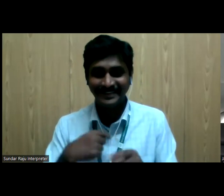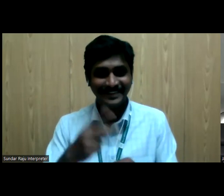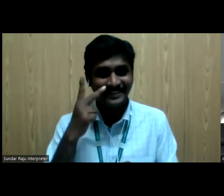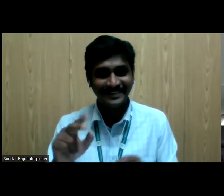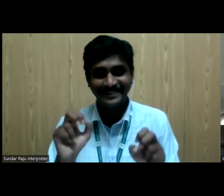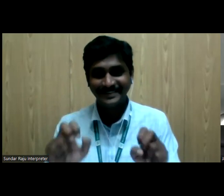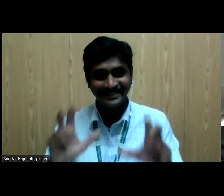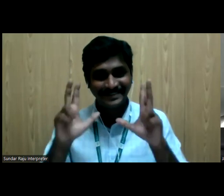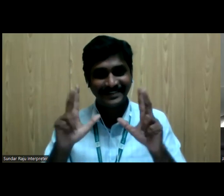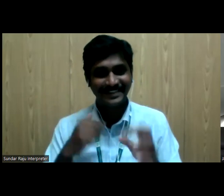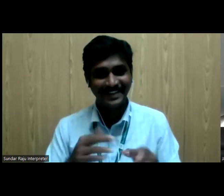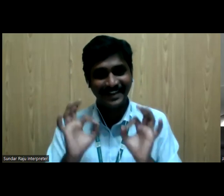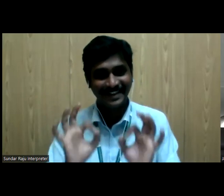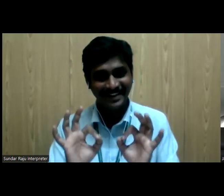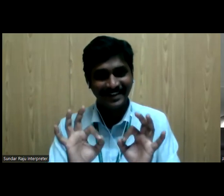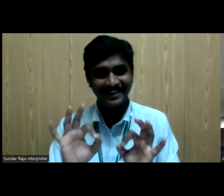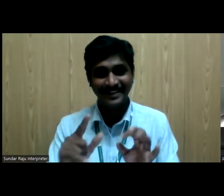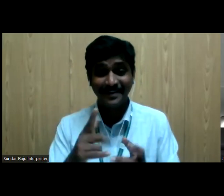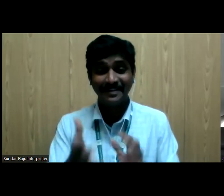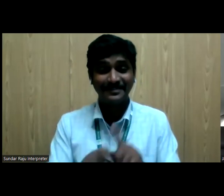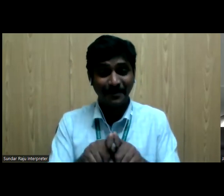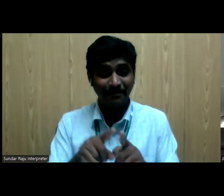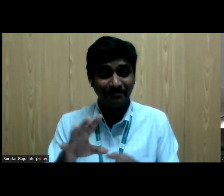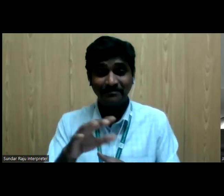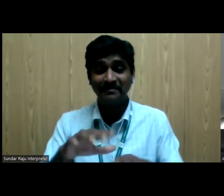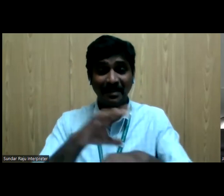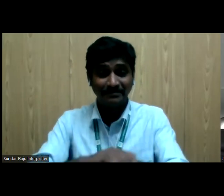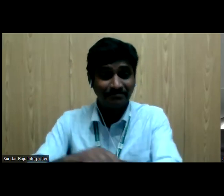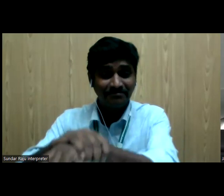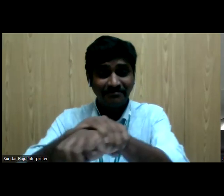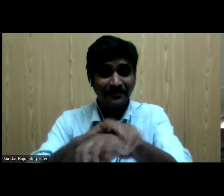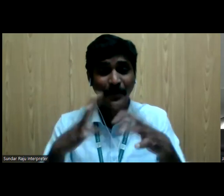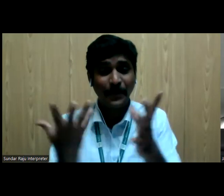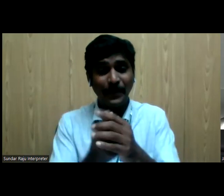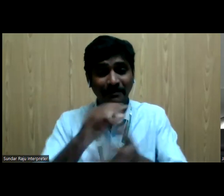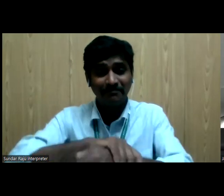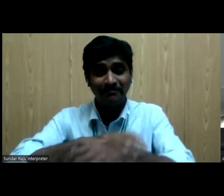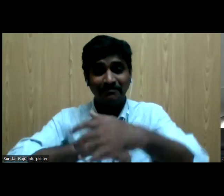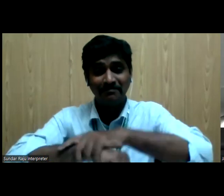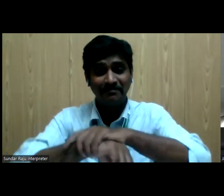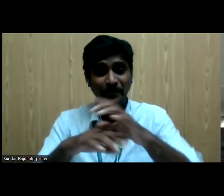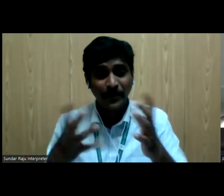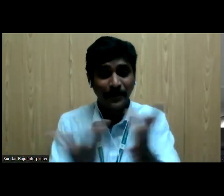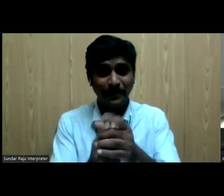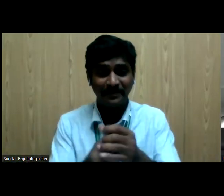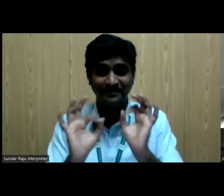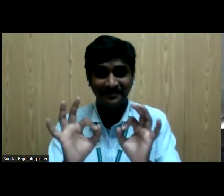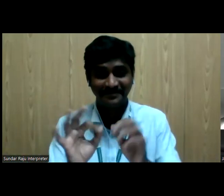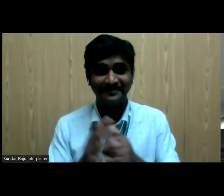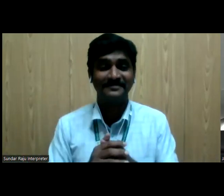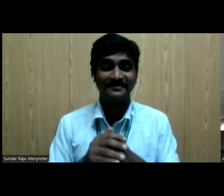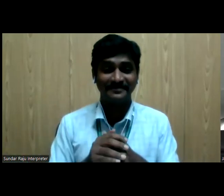joining hands with Nayi Disha, not just to bring out this compendium, but also hopefully to disseminate it,